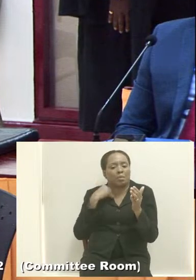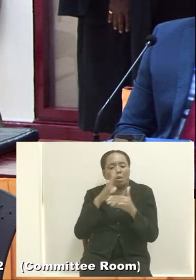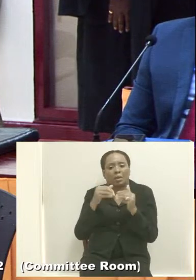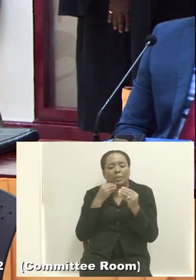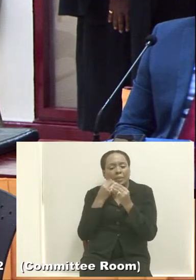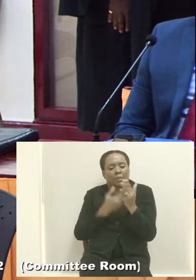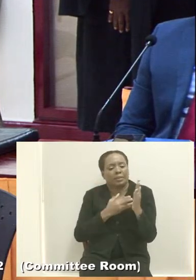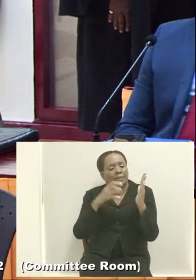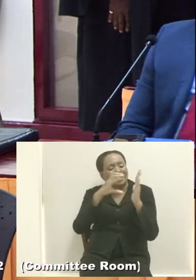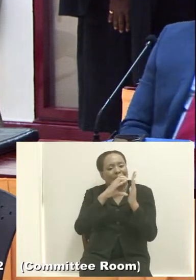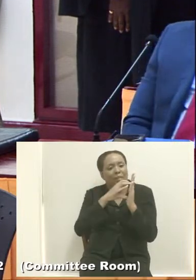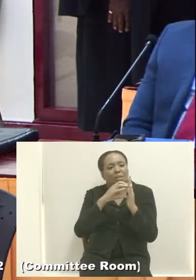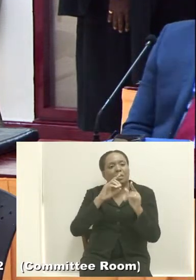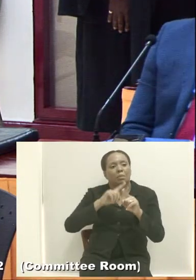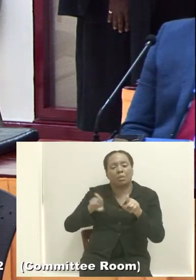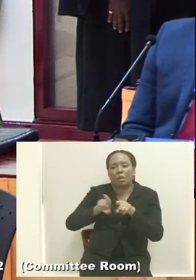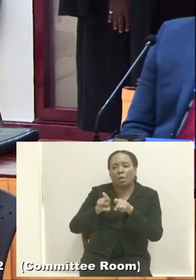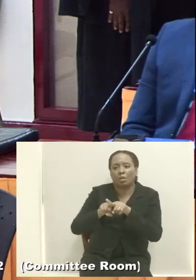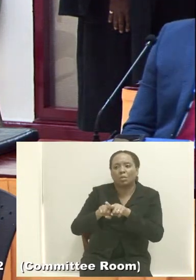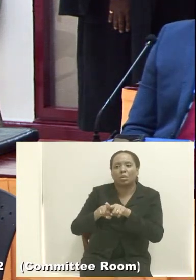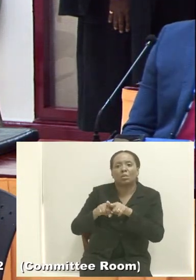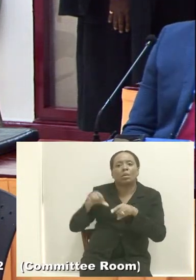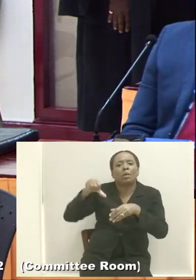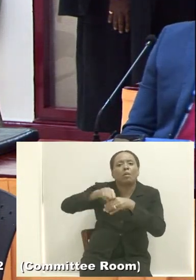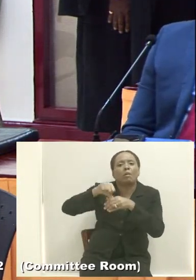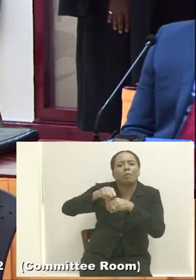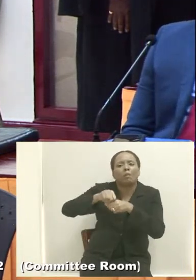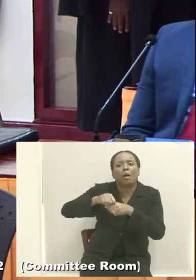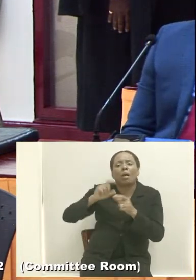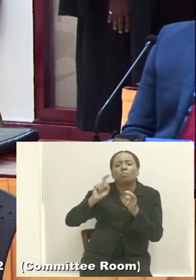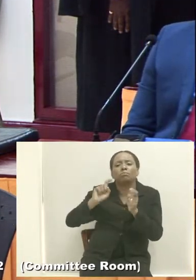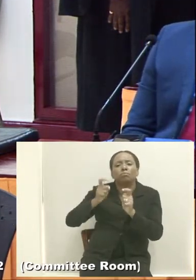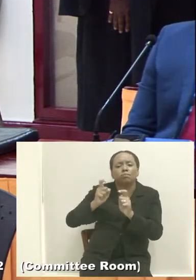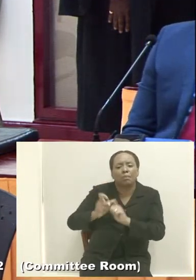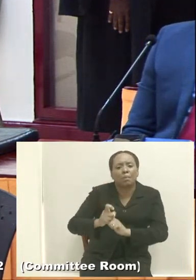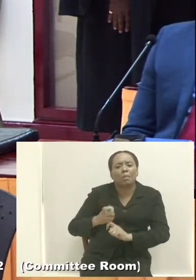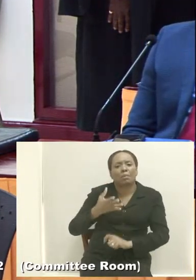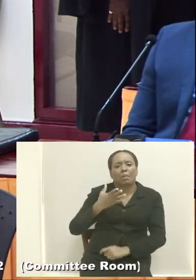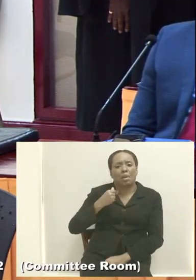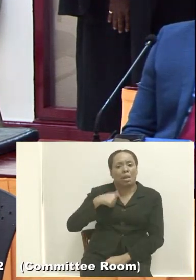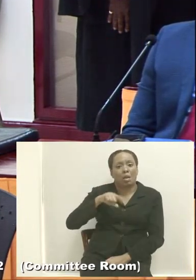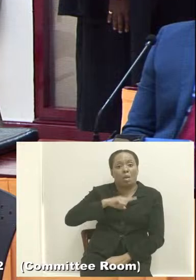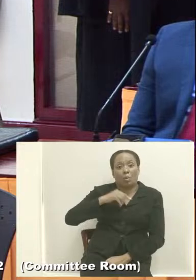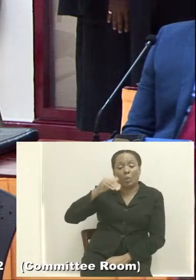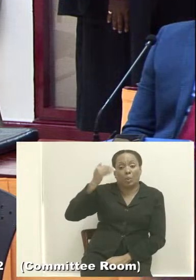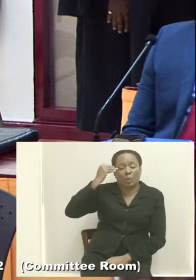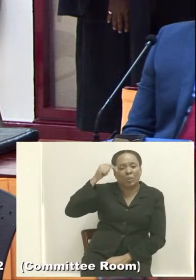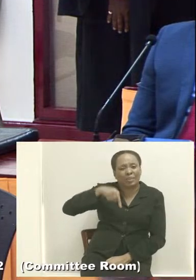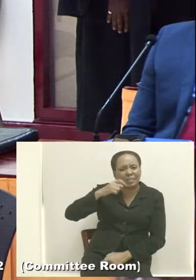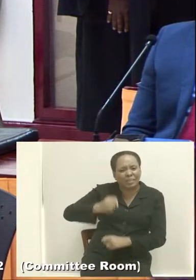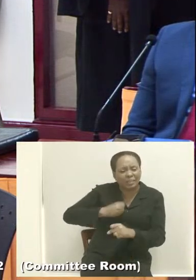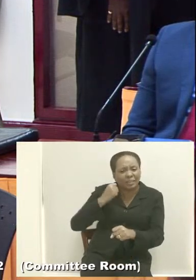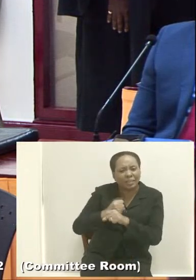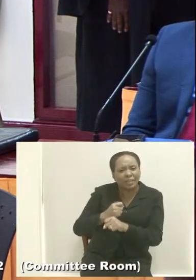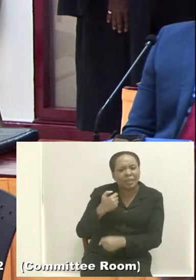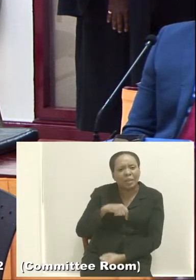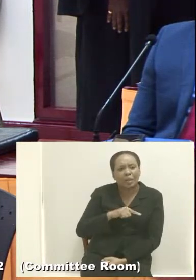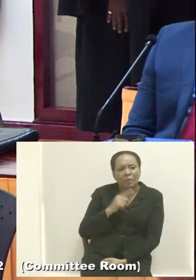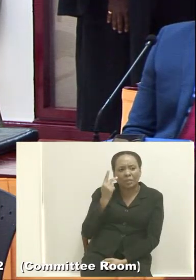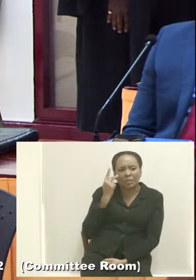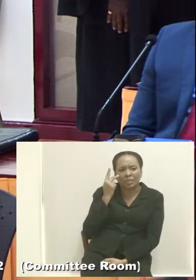Interestingly enough, this year we've seen that drop to as low as